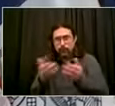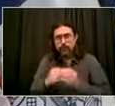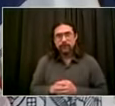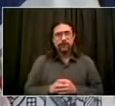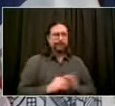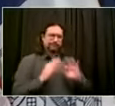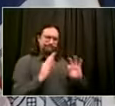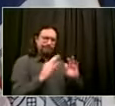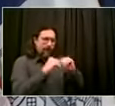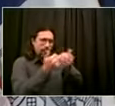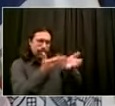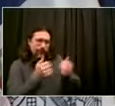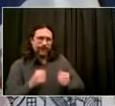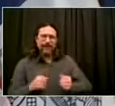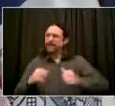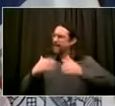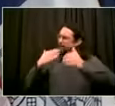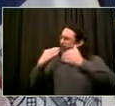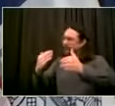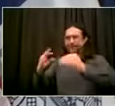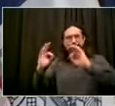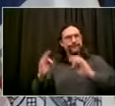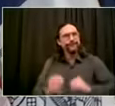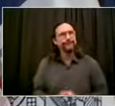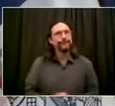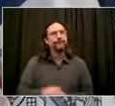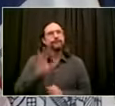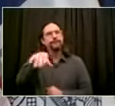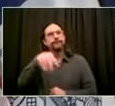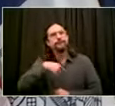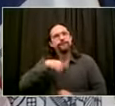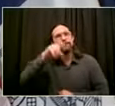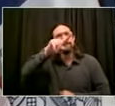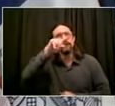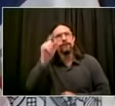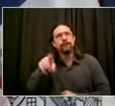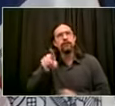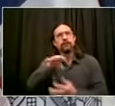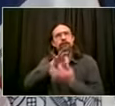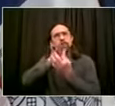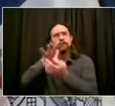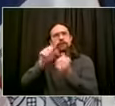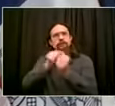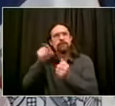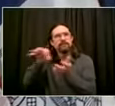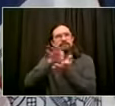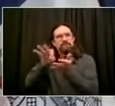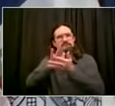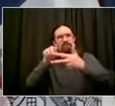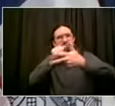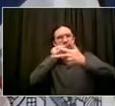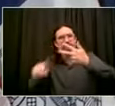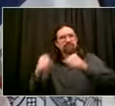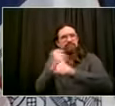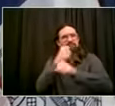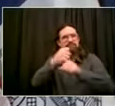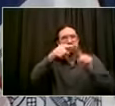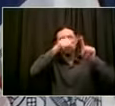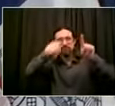daily indicators and whether you've had any more conversations with the governor about what could potentially be coming tomorrow about